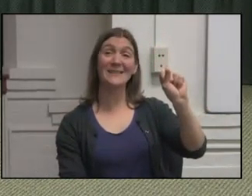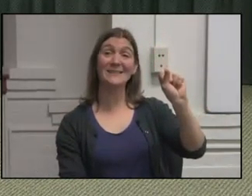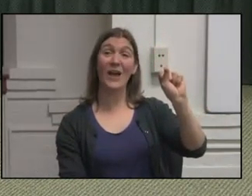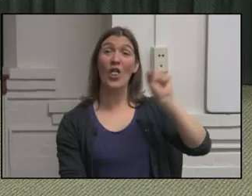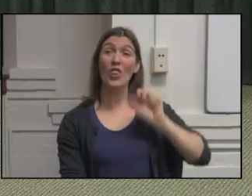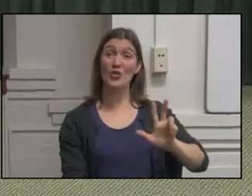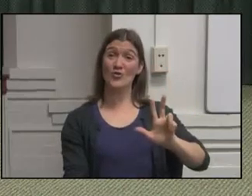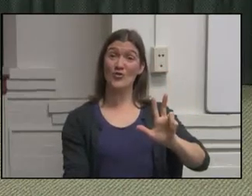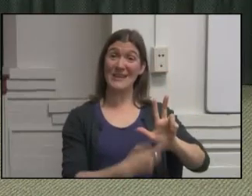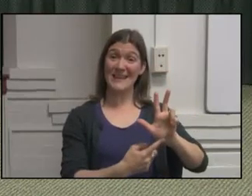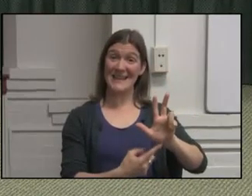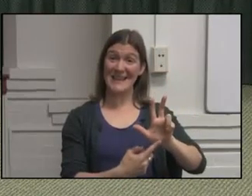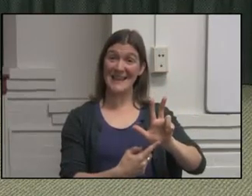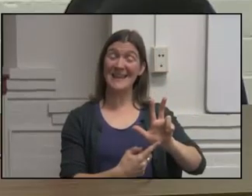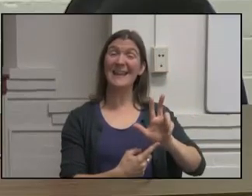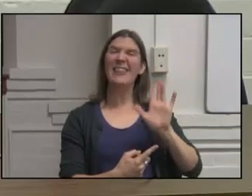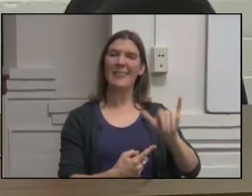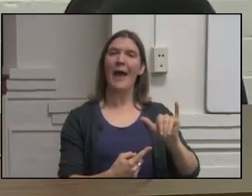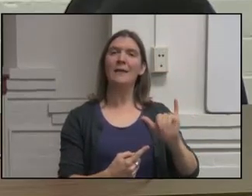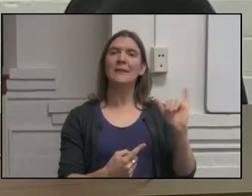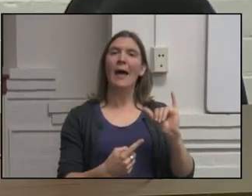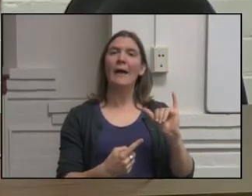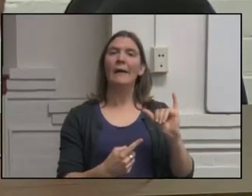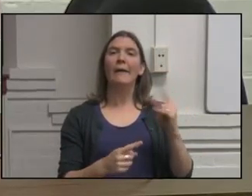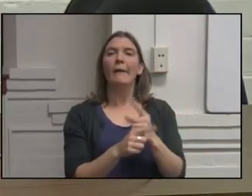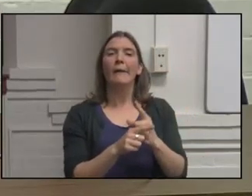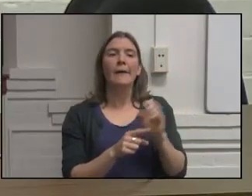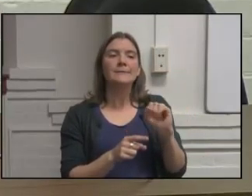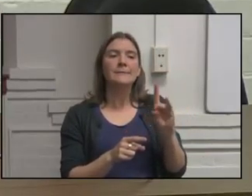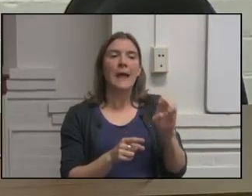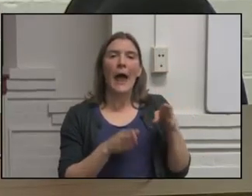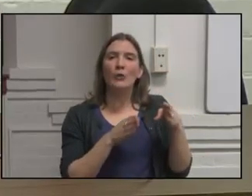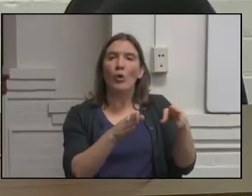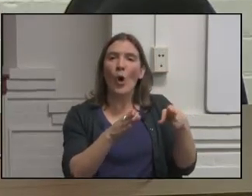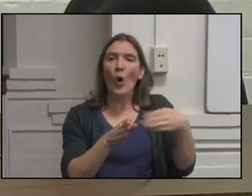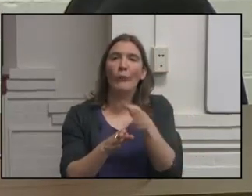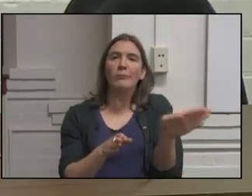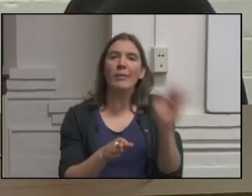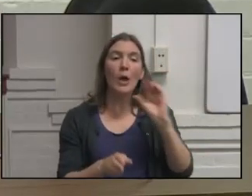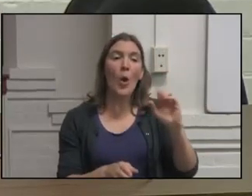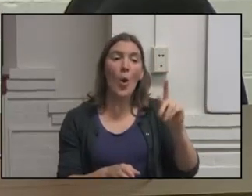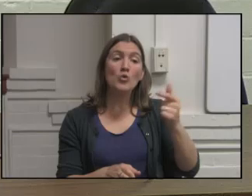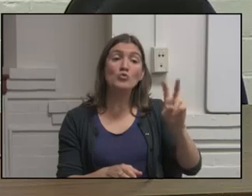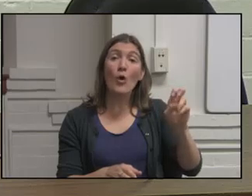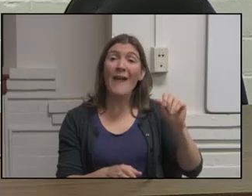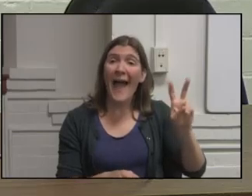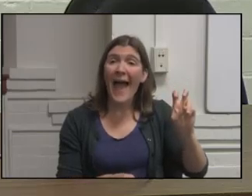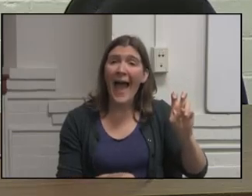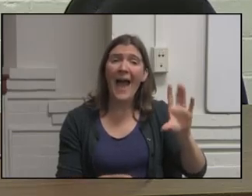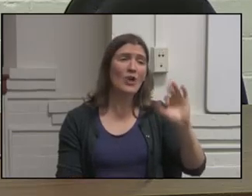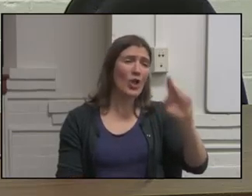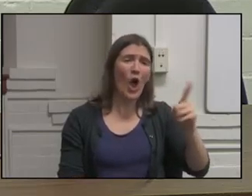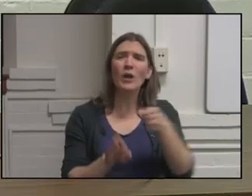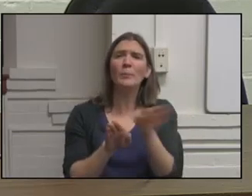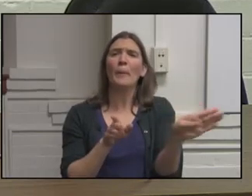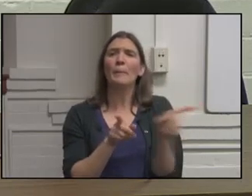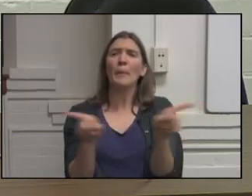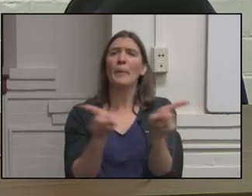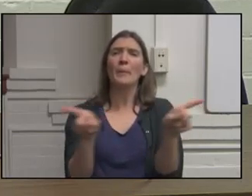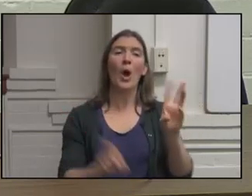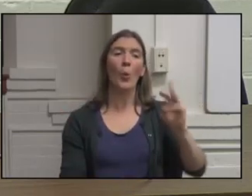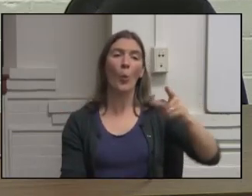Think of a class 3 road as a side street, like a Oak Grove Avenue or Clark Avenue or